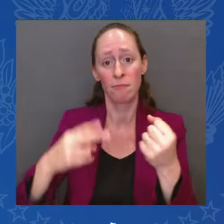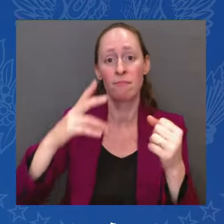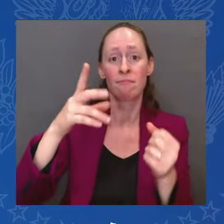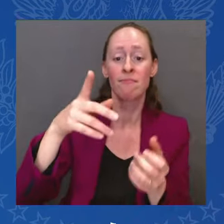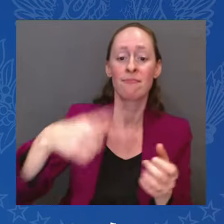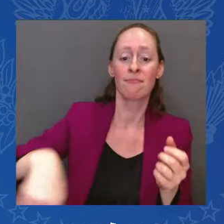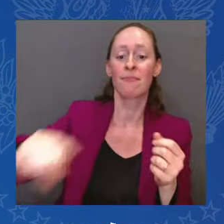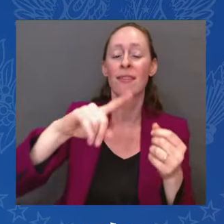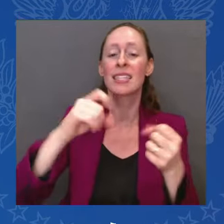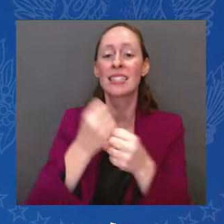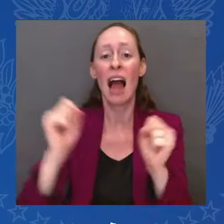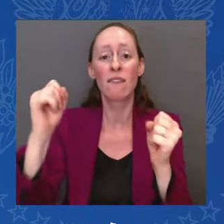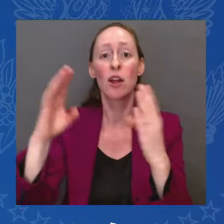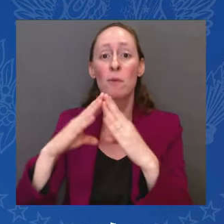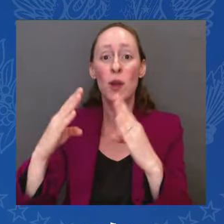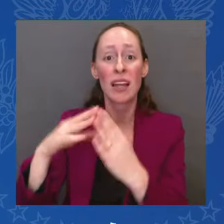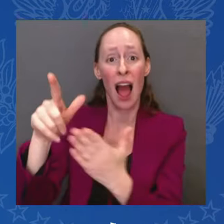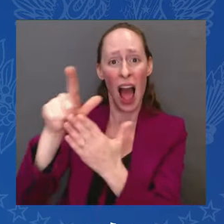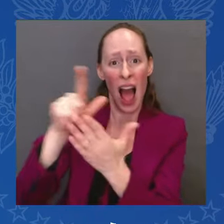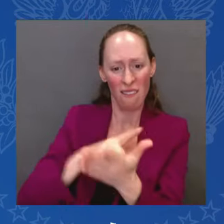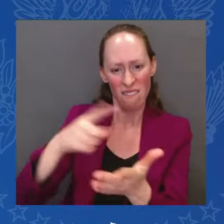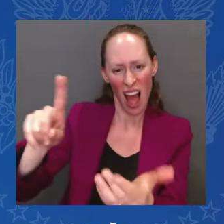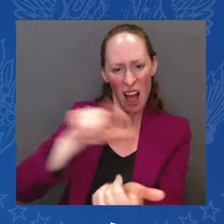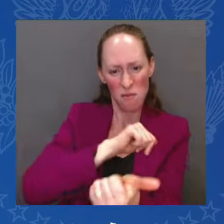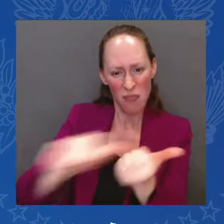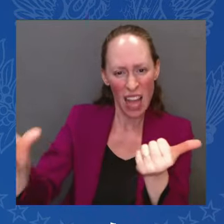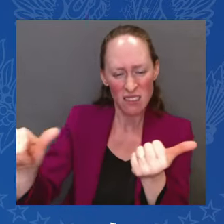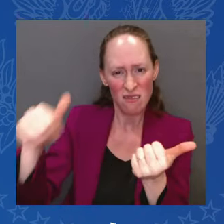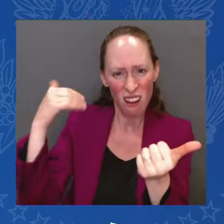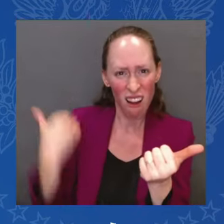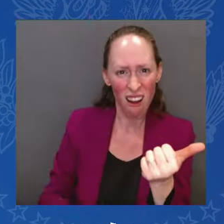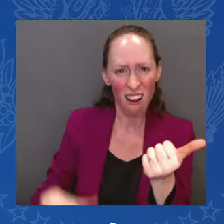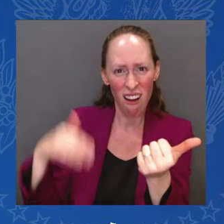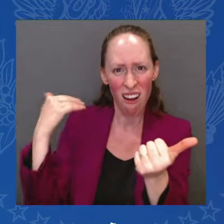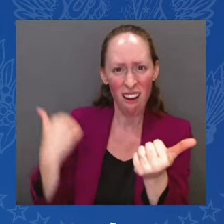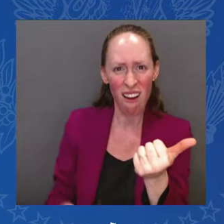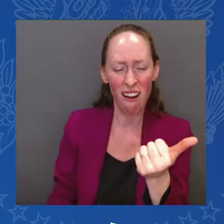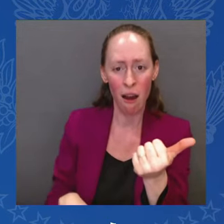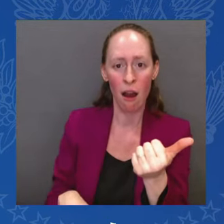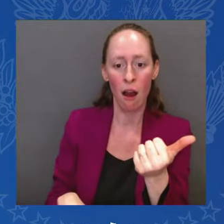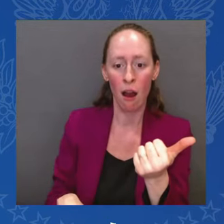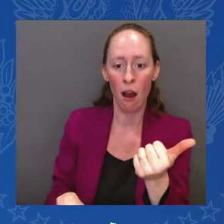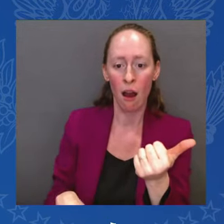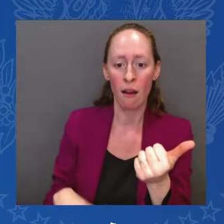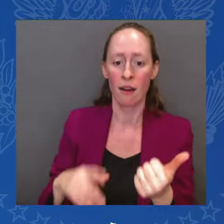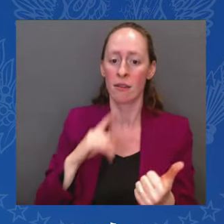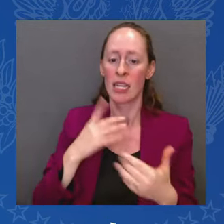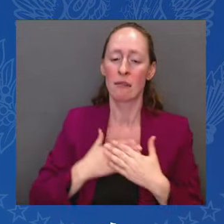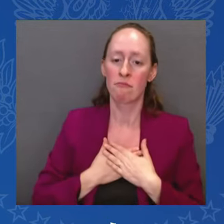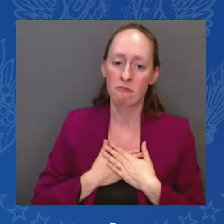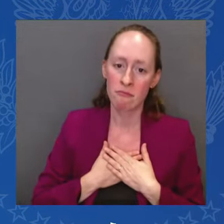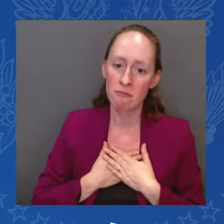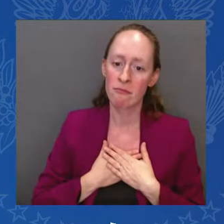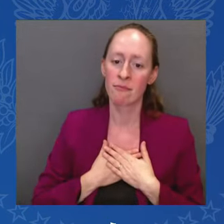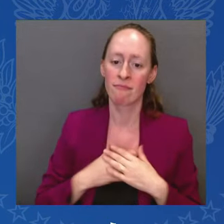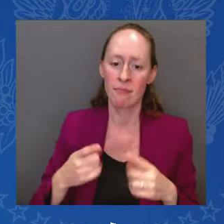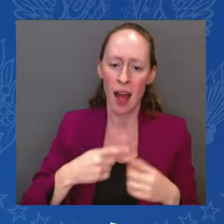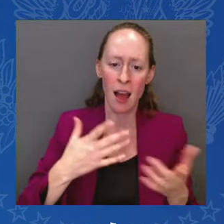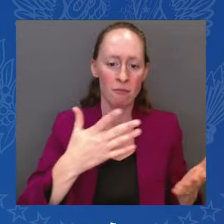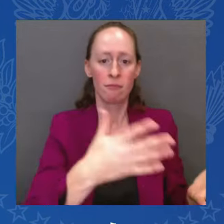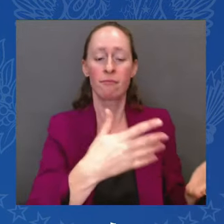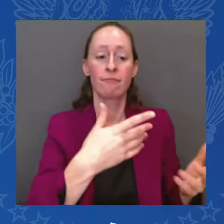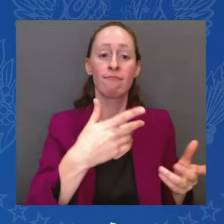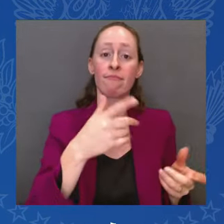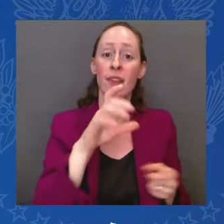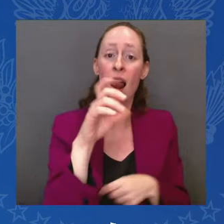And look, this action and that legislation come from love. From Pulse to Parkland, we fight because we love. From